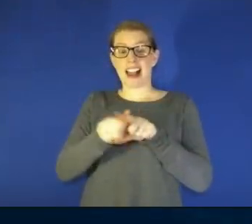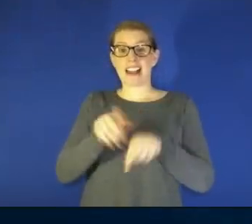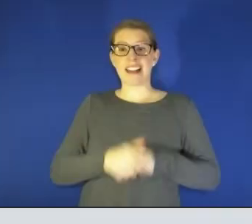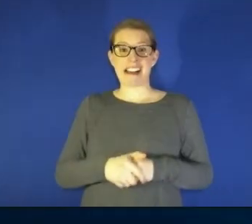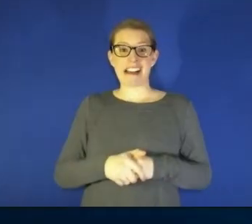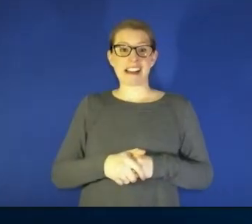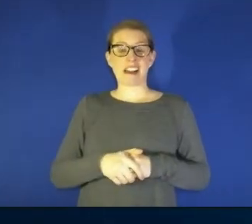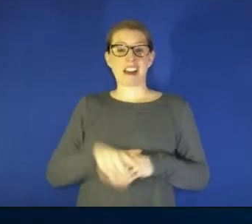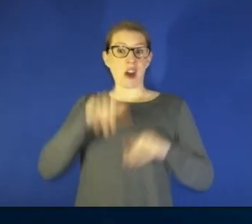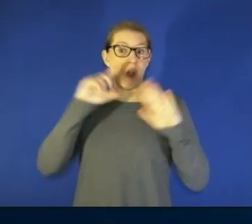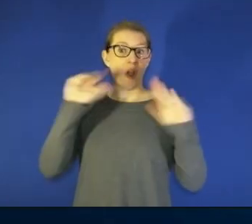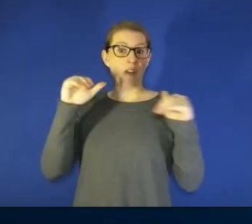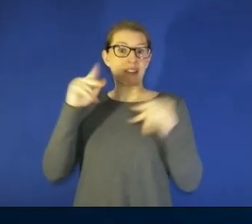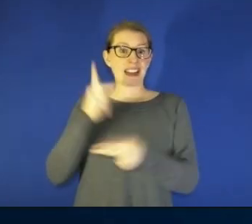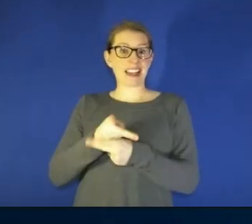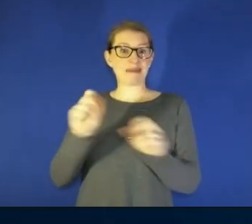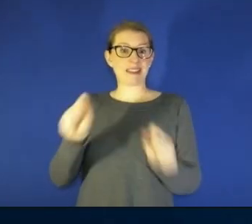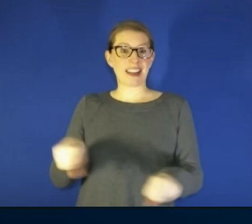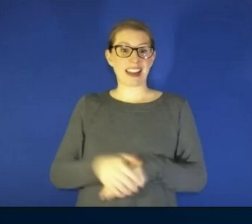to keep these.